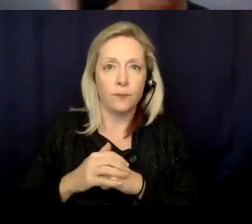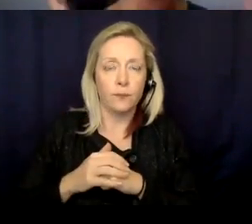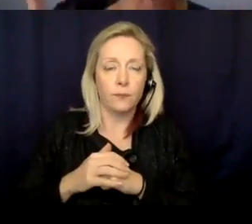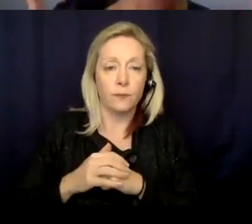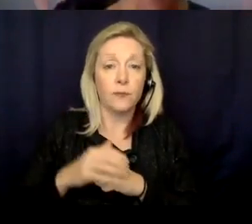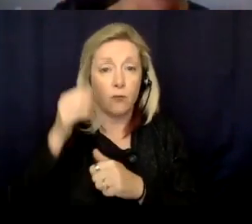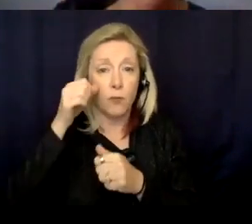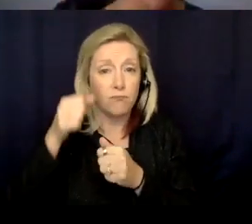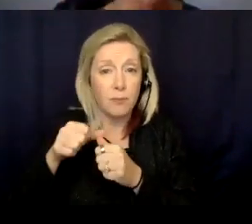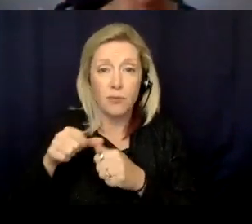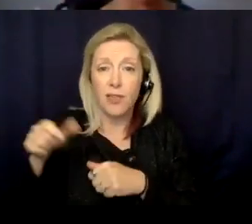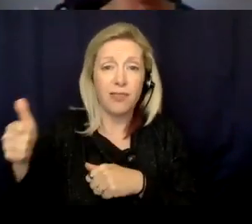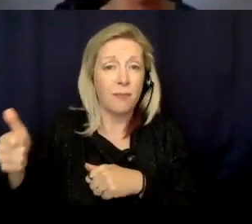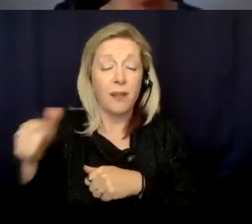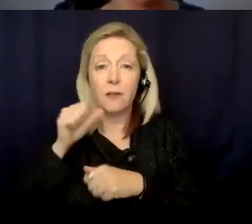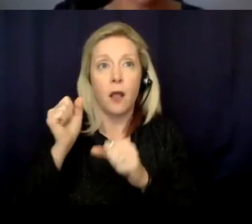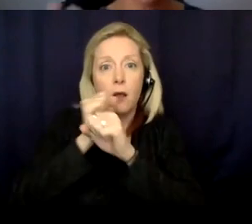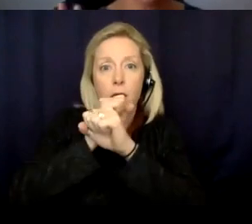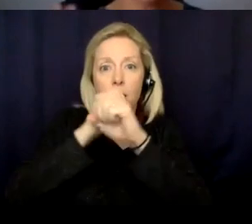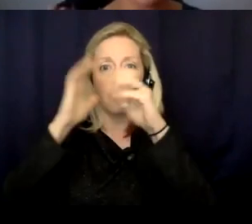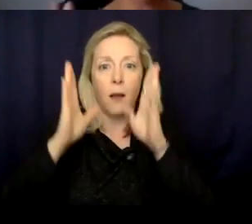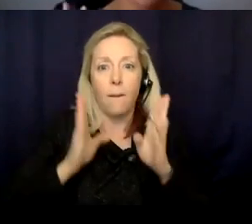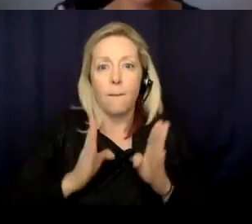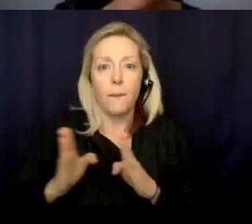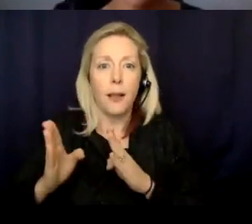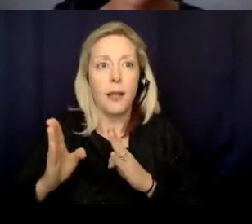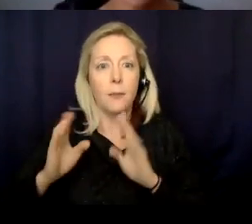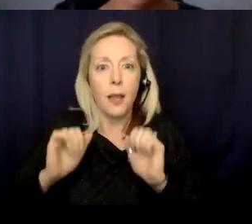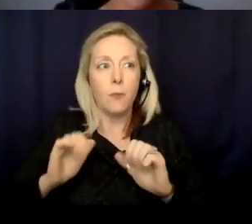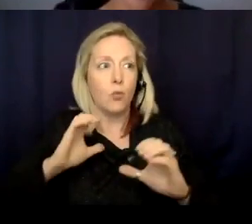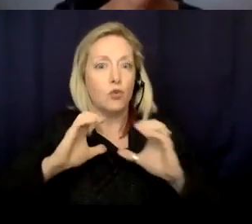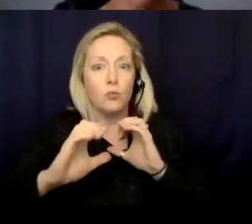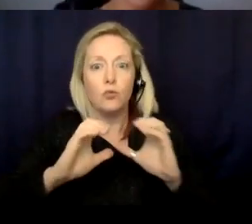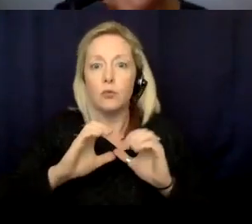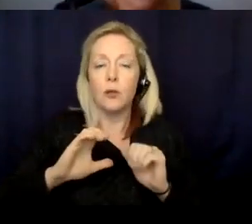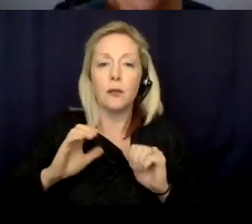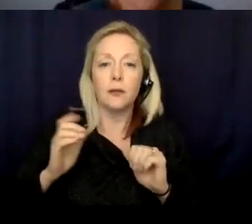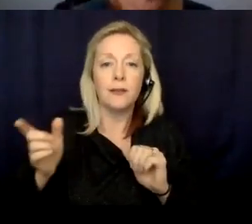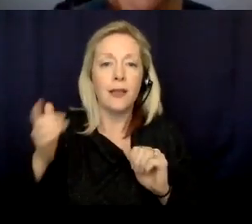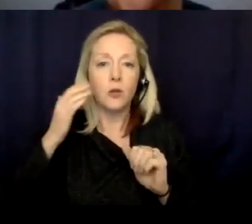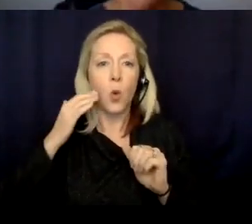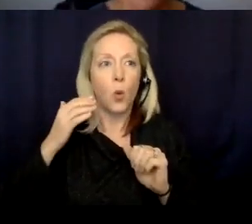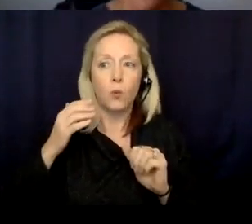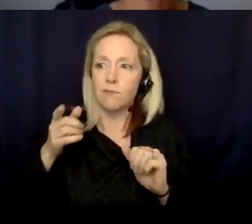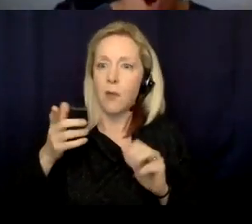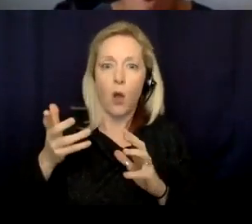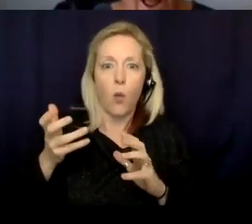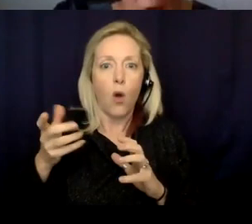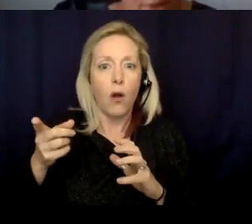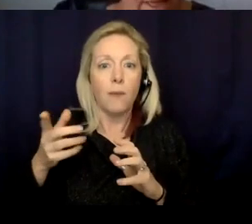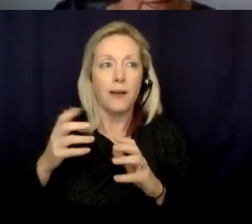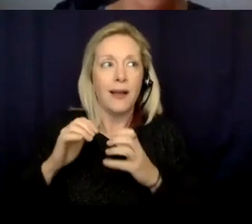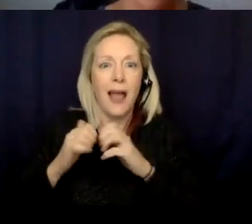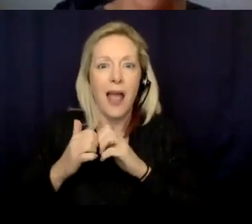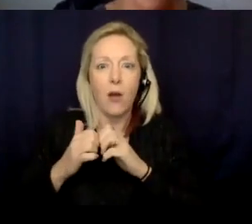they don't have a mental plan yet to communicate what it is that they desire. They just know they want it, but they don't know how